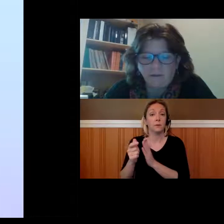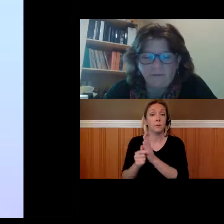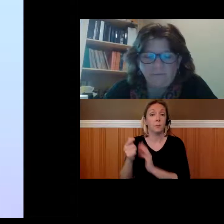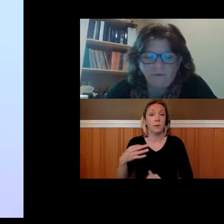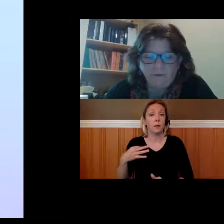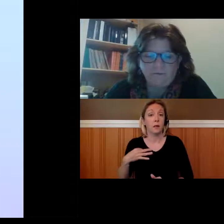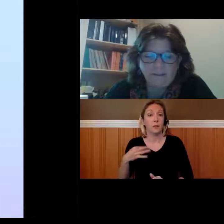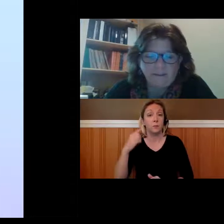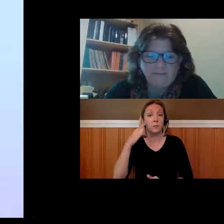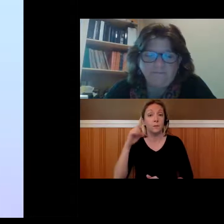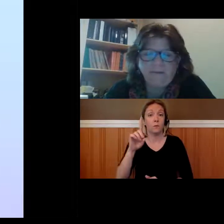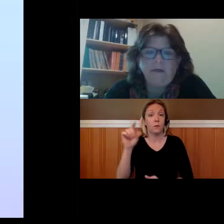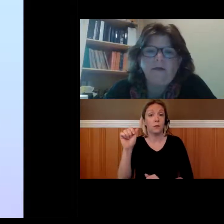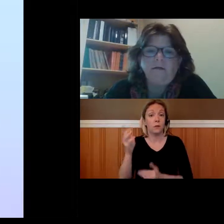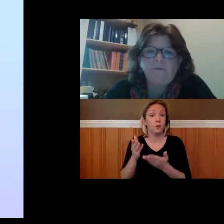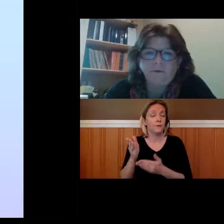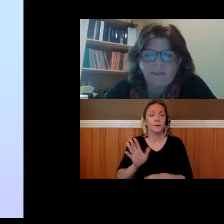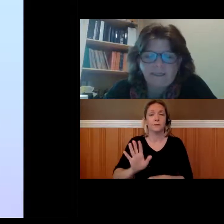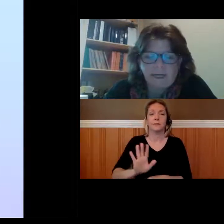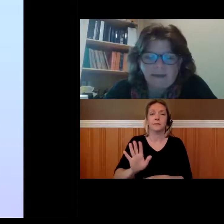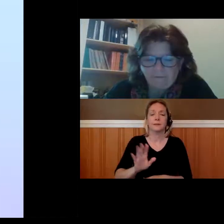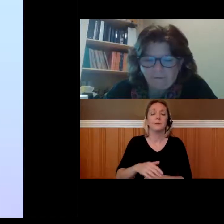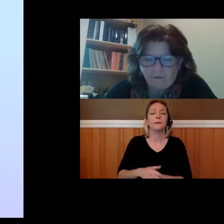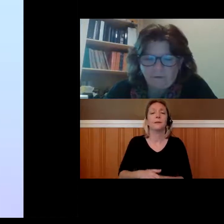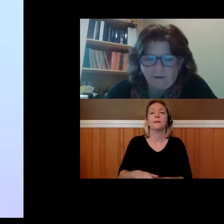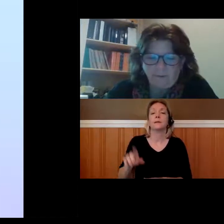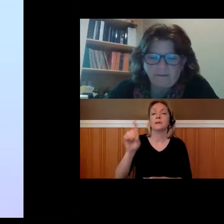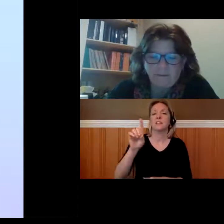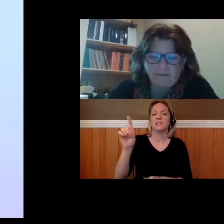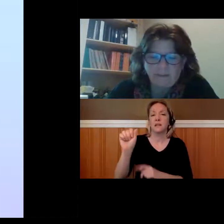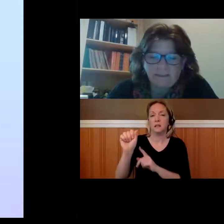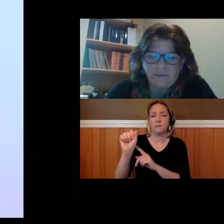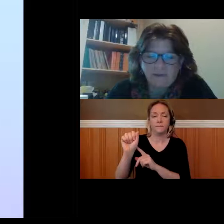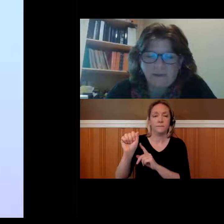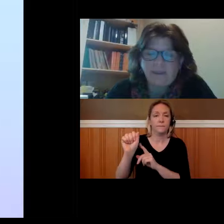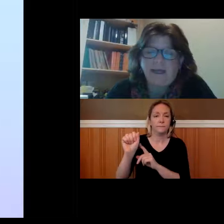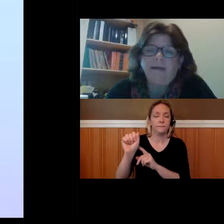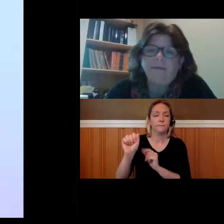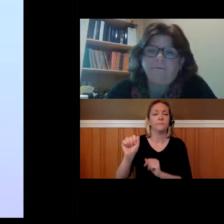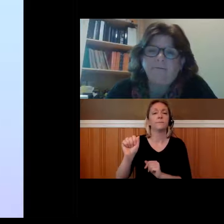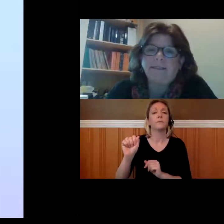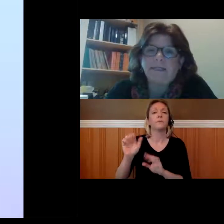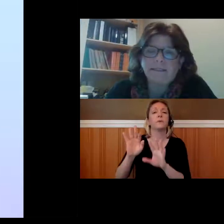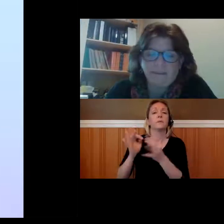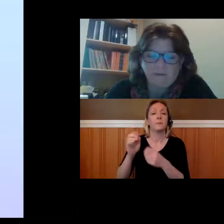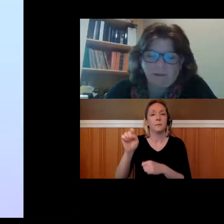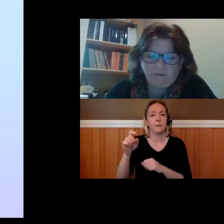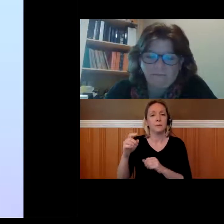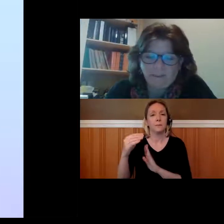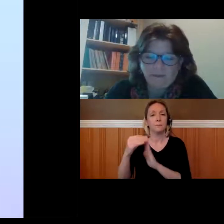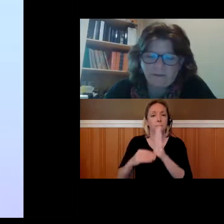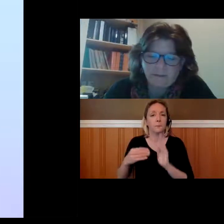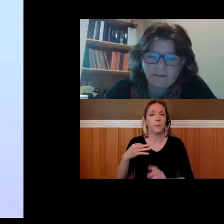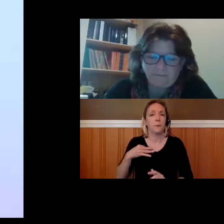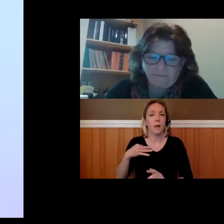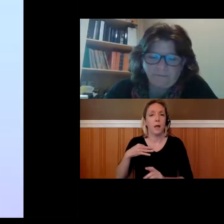for those services. Through the DDA, or the Developmental Disabilities Administration, the family does need to apply for these